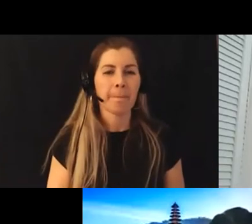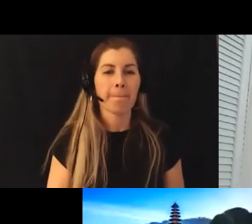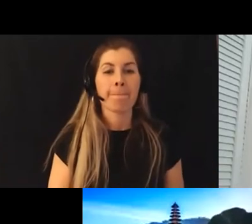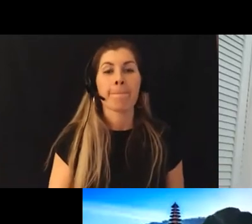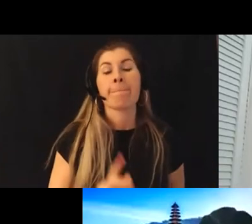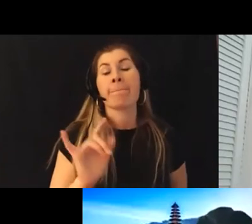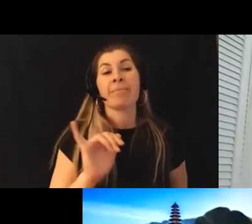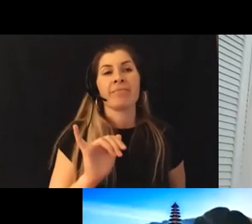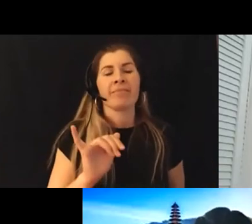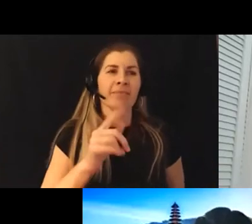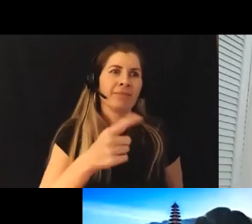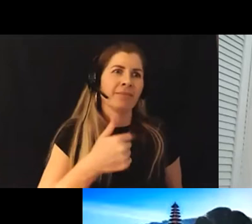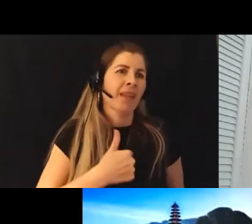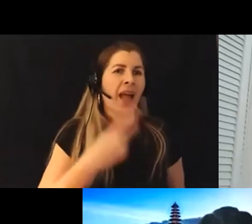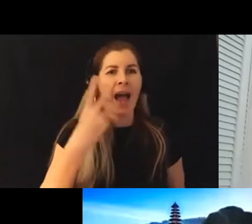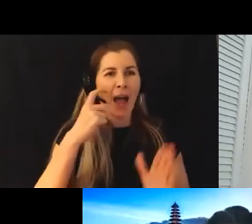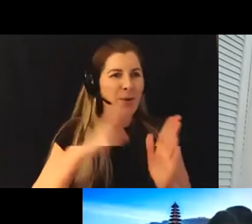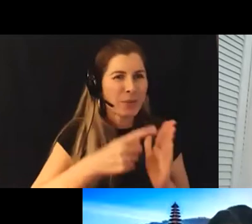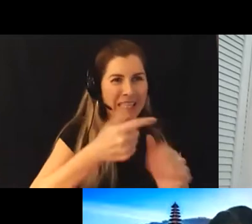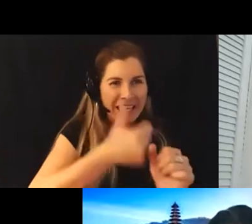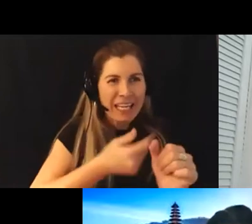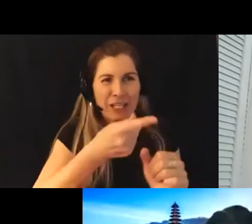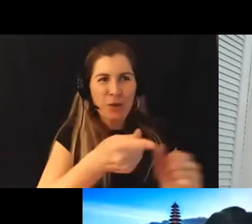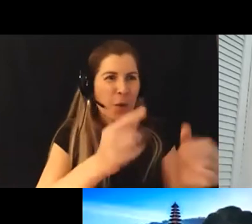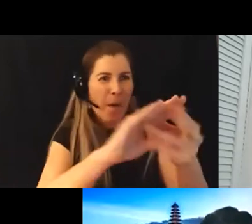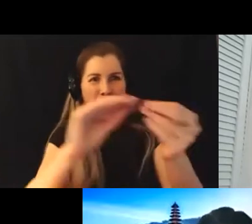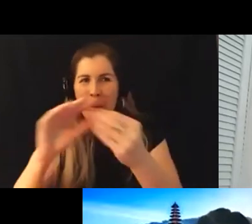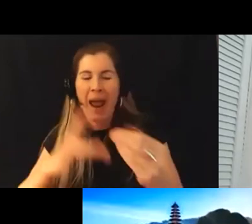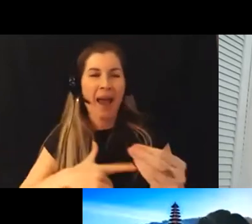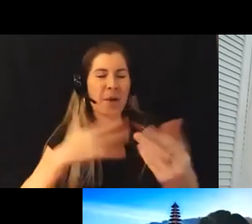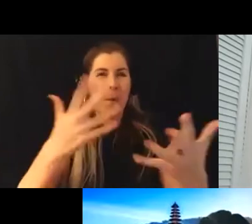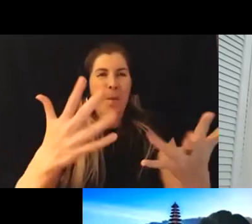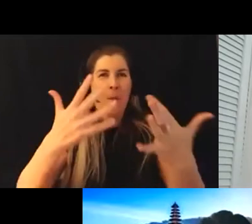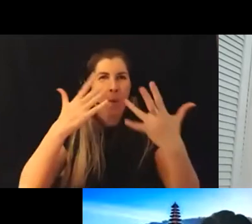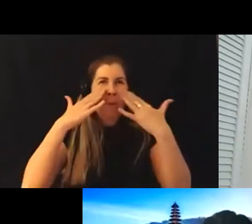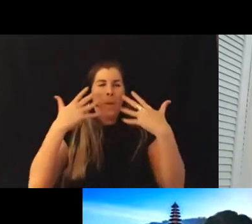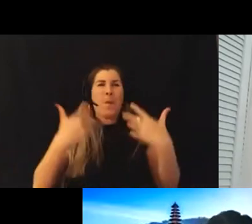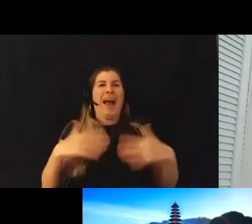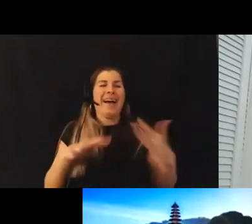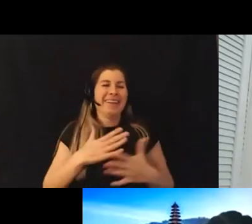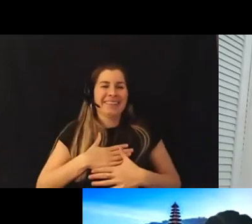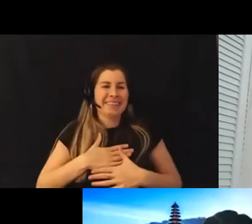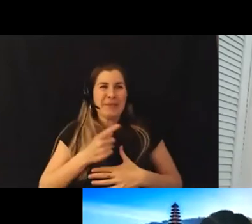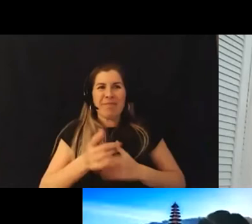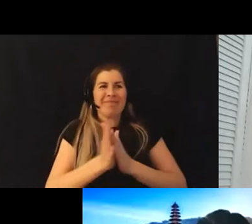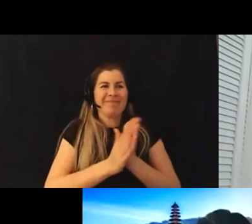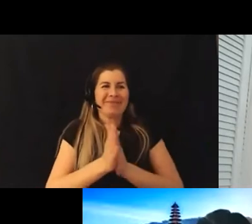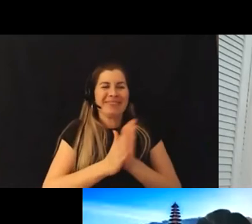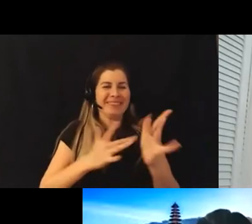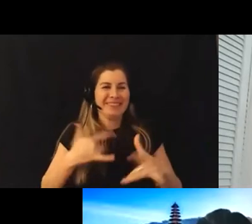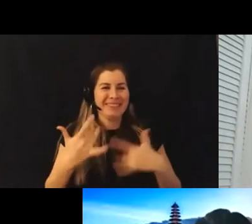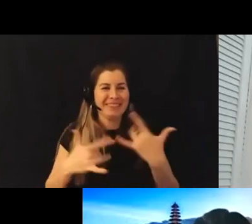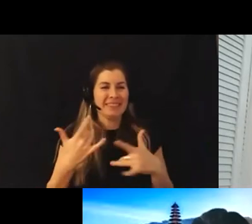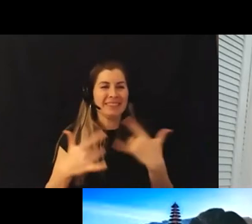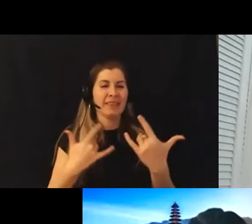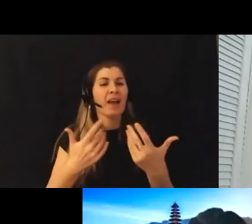feel the passion from each of you radiating through my Zoom screen right now. I wish we were all in the same space. And so I want to kind of